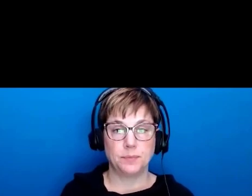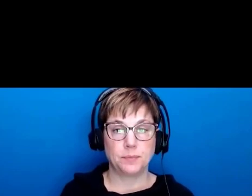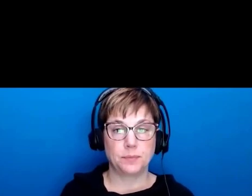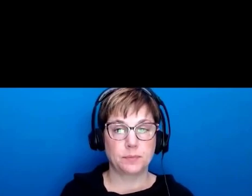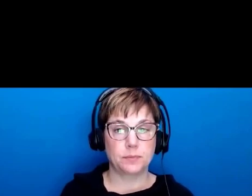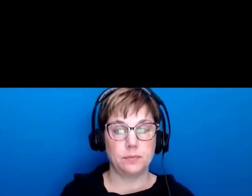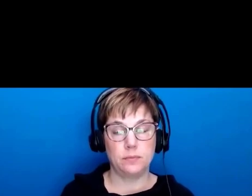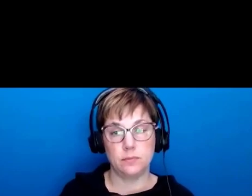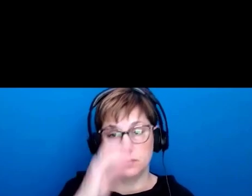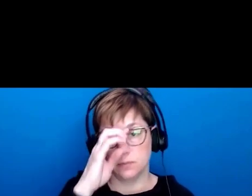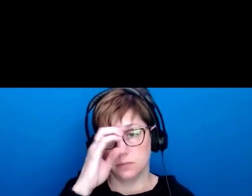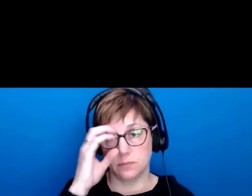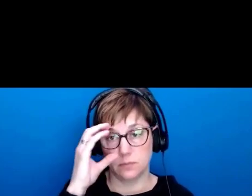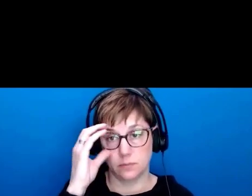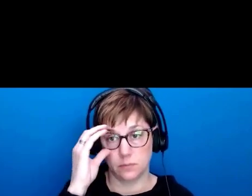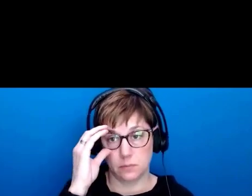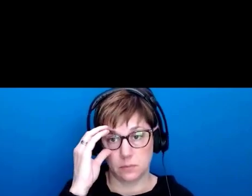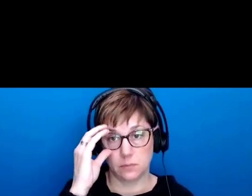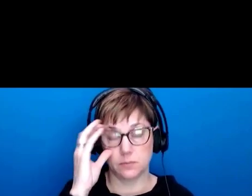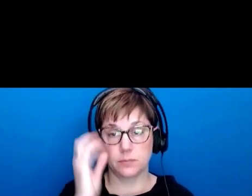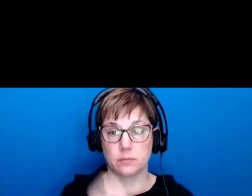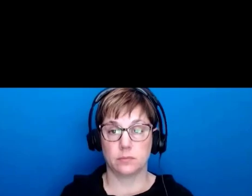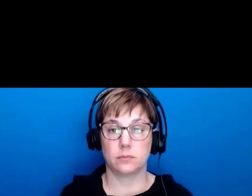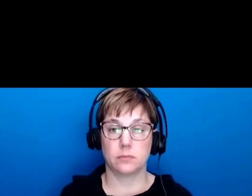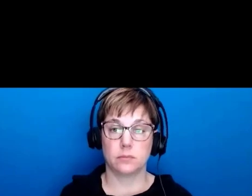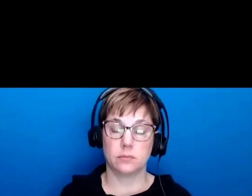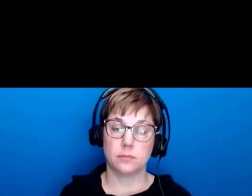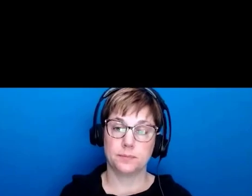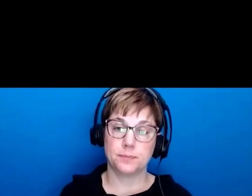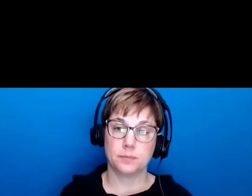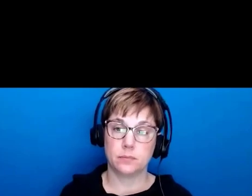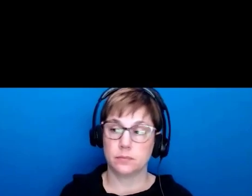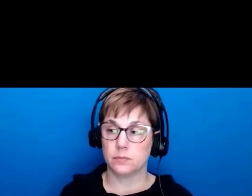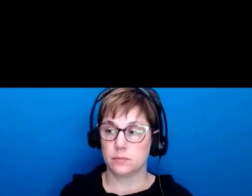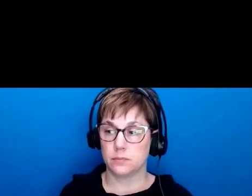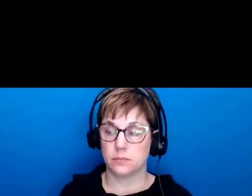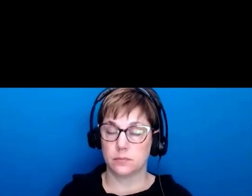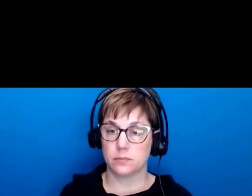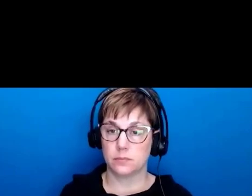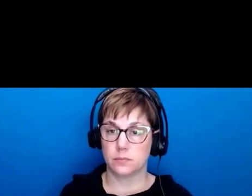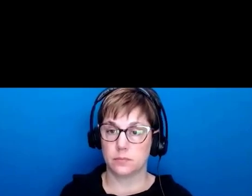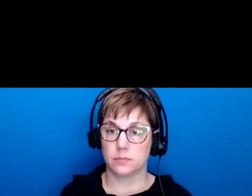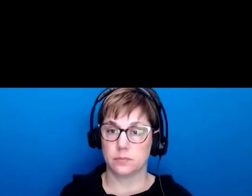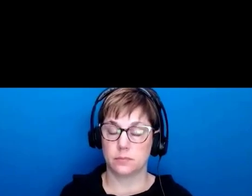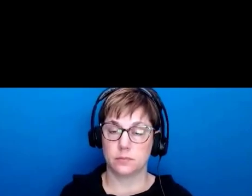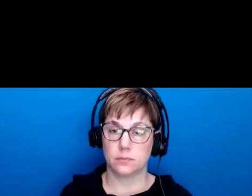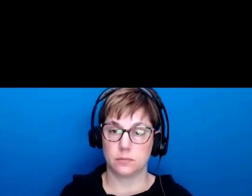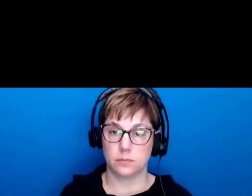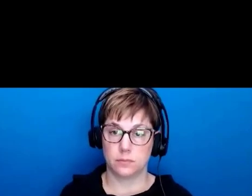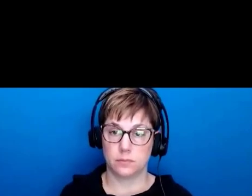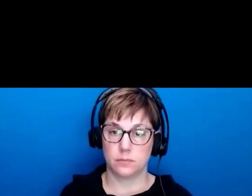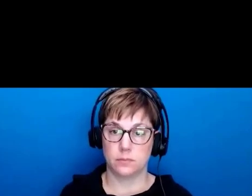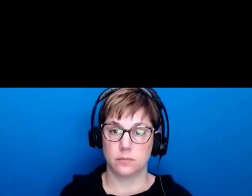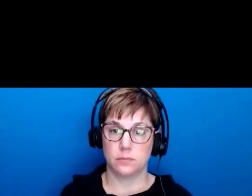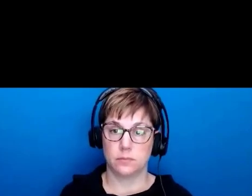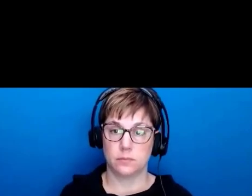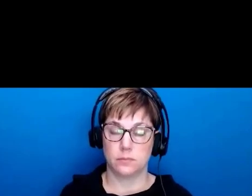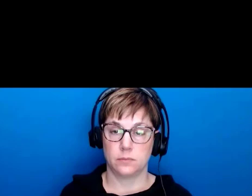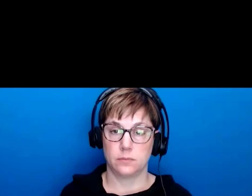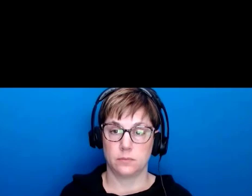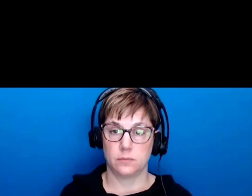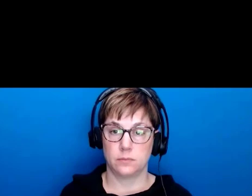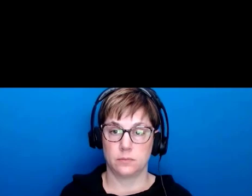reasonable accommodation request would really have to be geared toward finding a way for you to meet that baseline production standard of